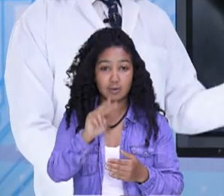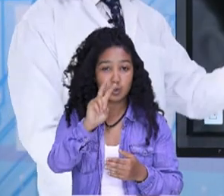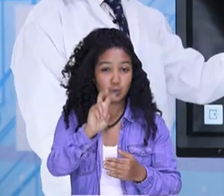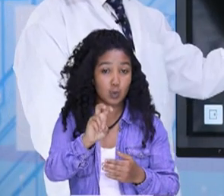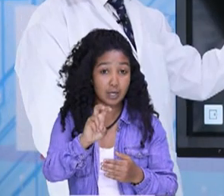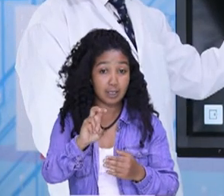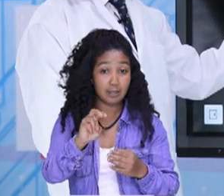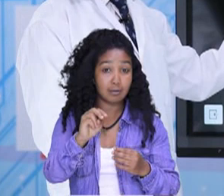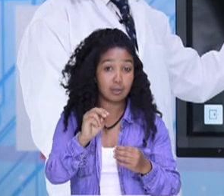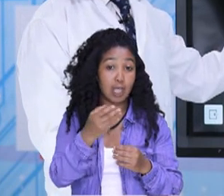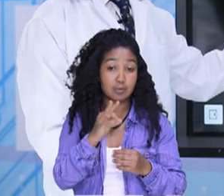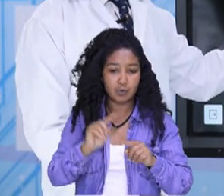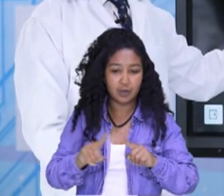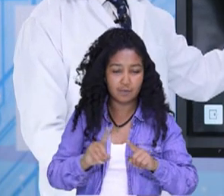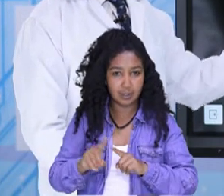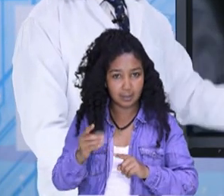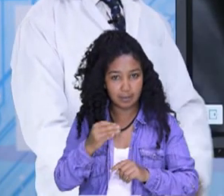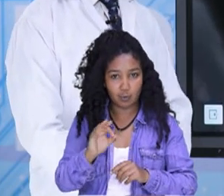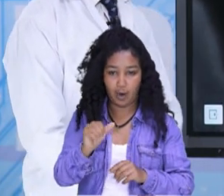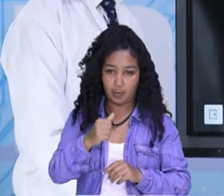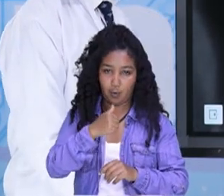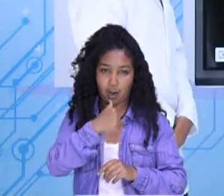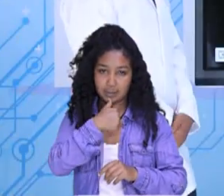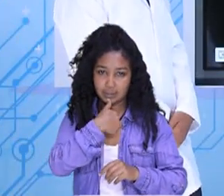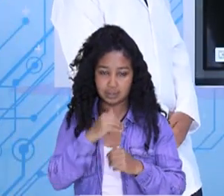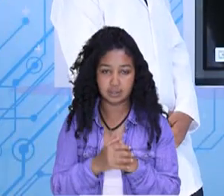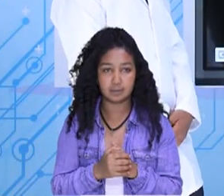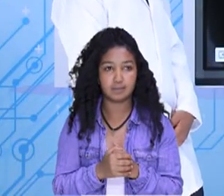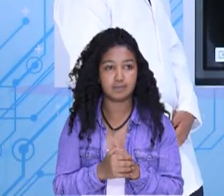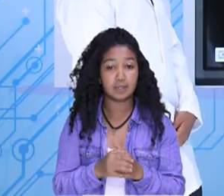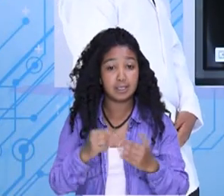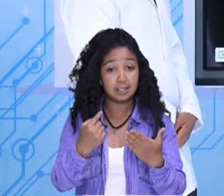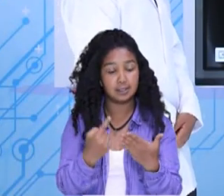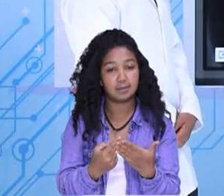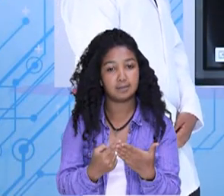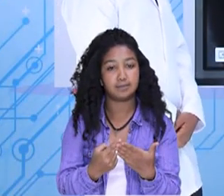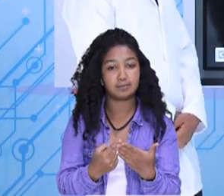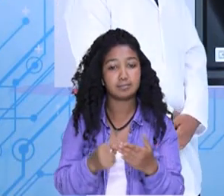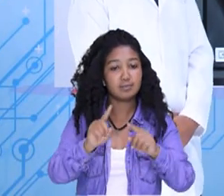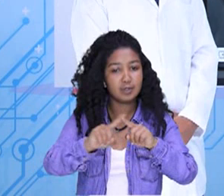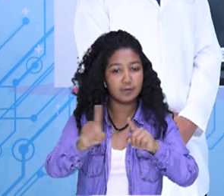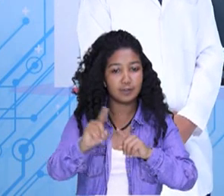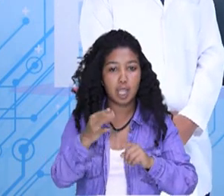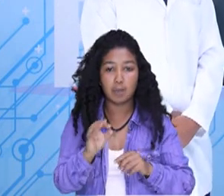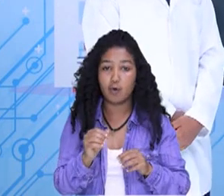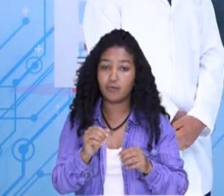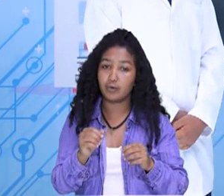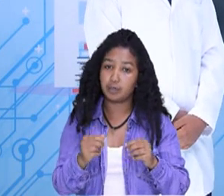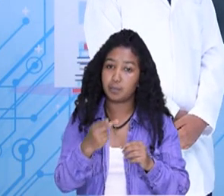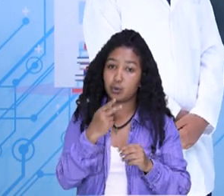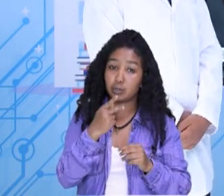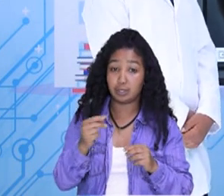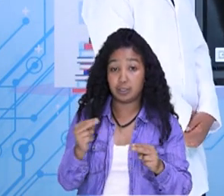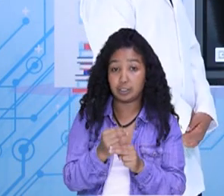20 different types of amino acids. These different types of proteins, which are